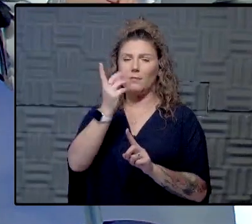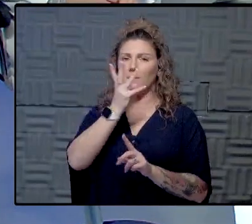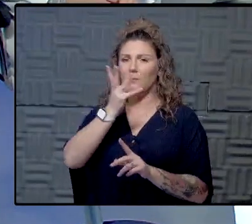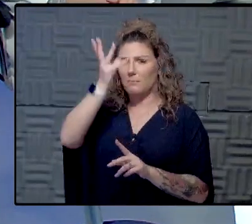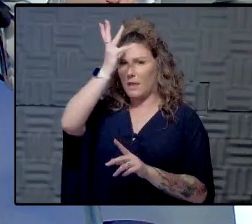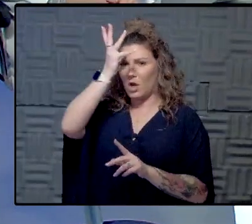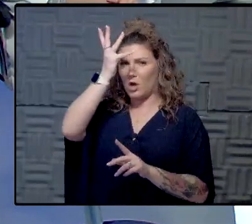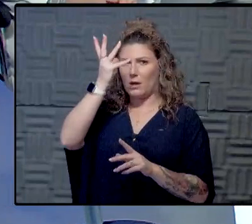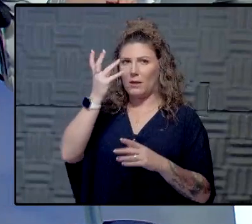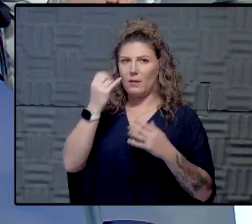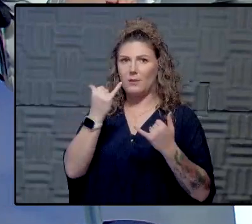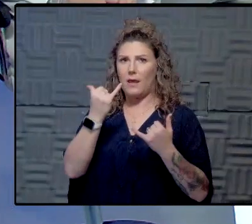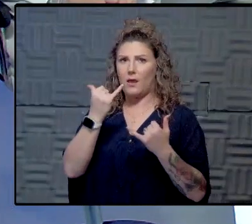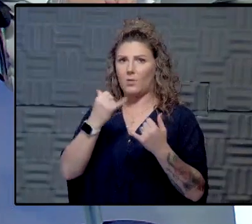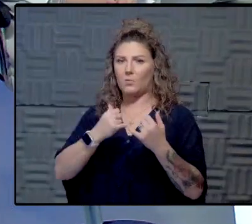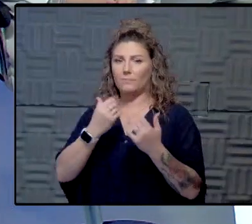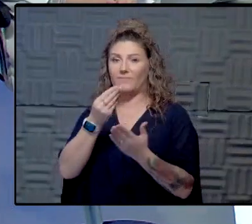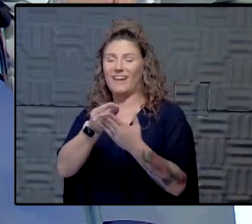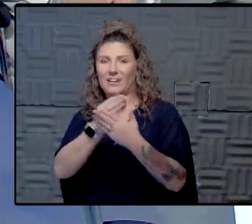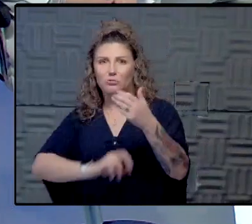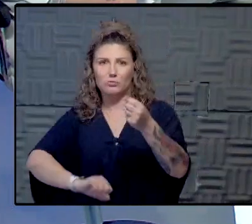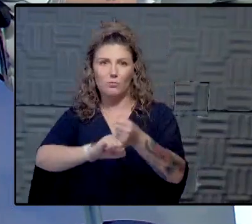now financially supporting the family.